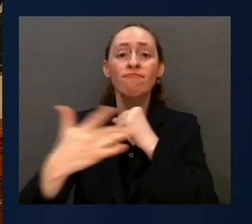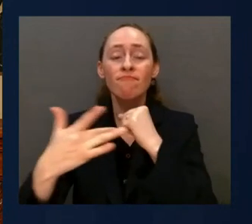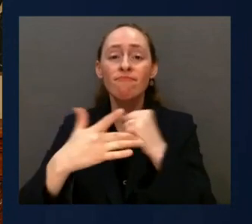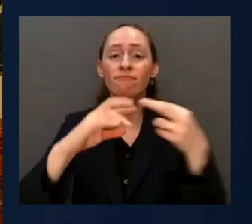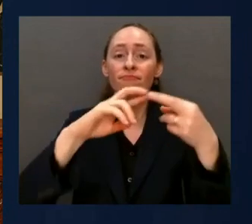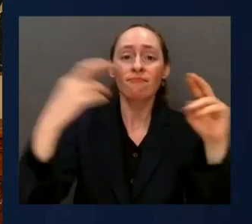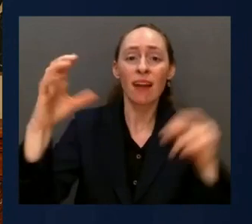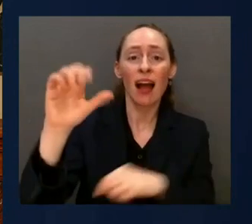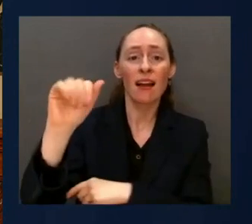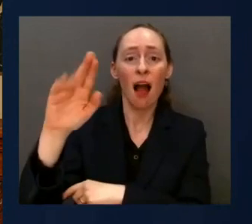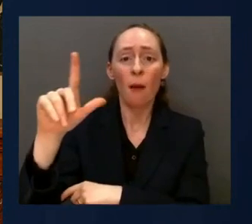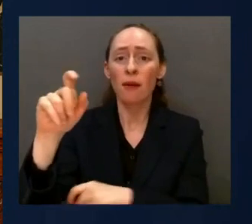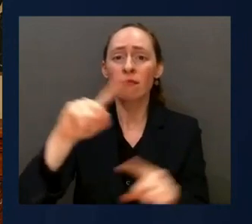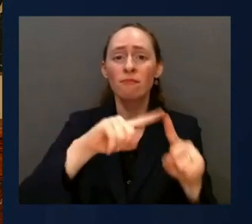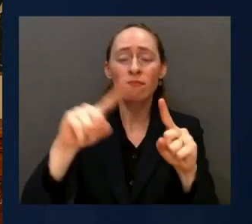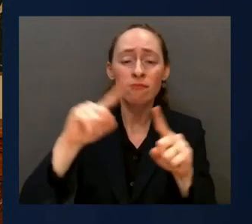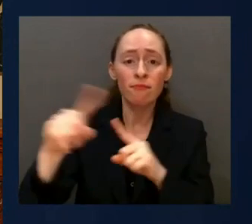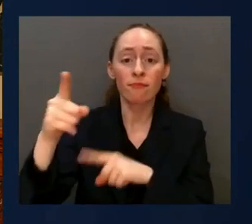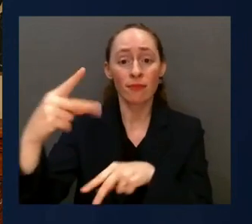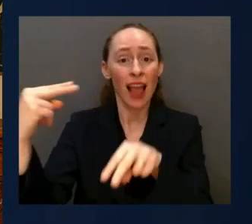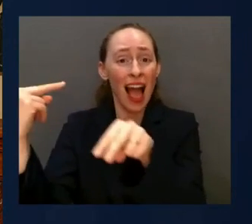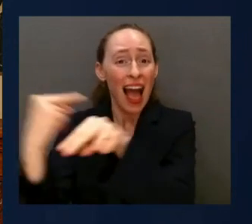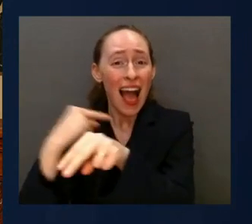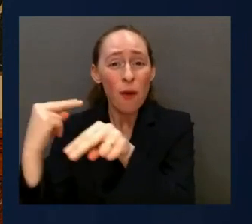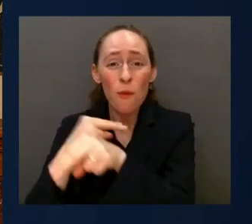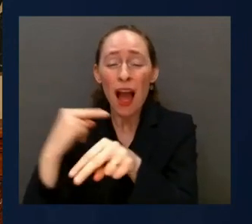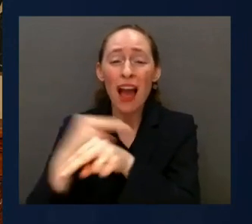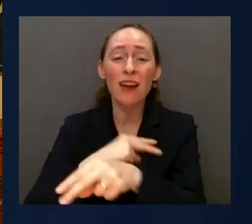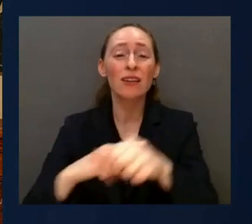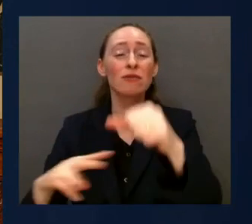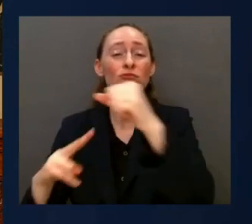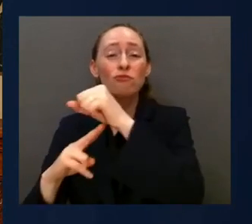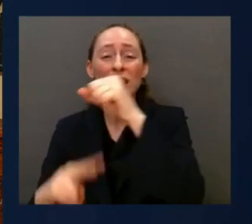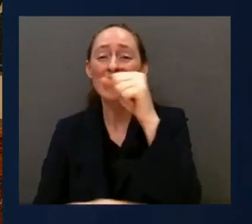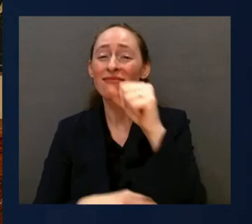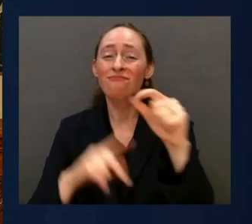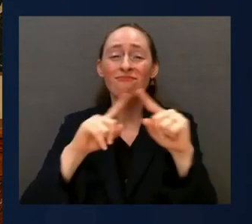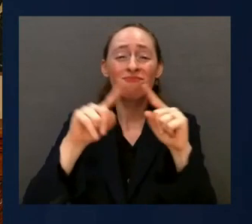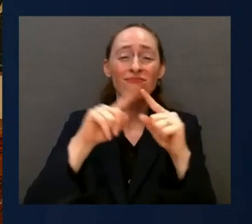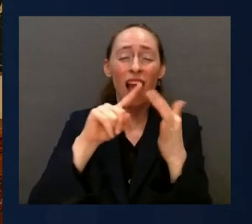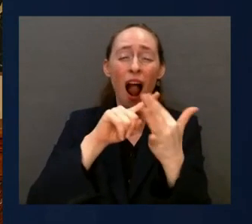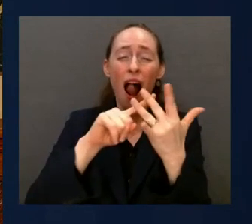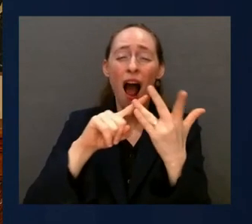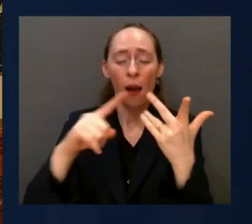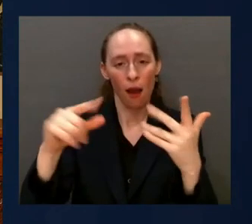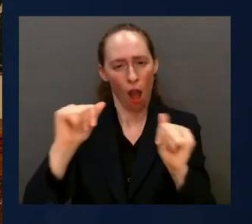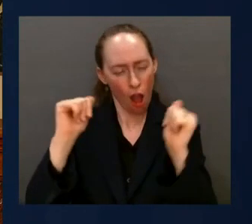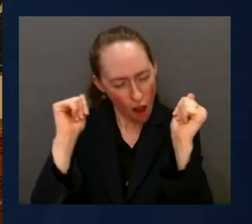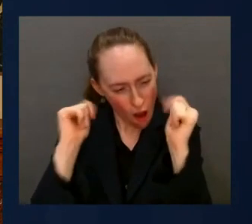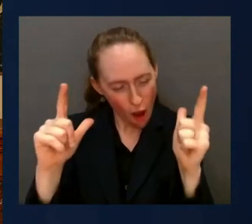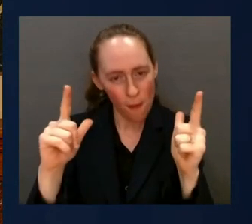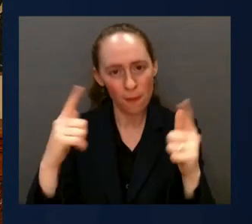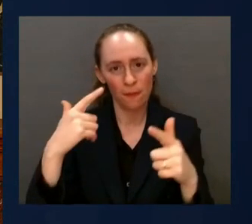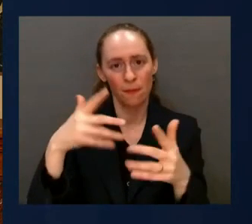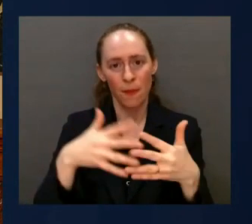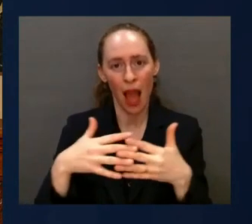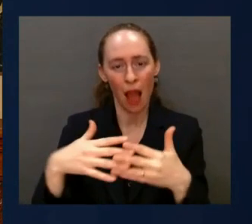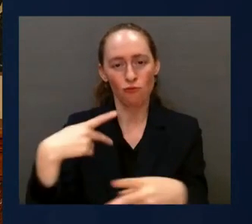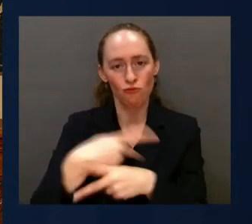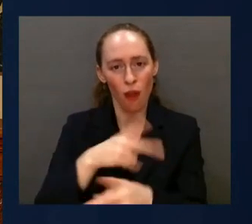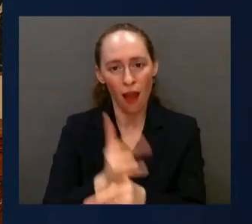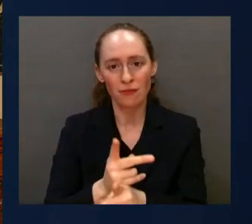made with American products as well. Folks, my economic plan is about investing in places and people that have been